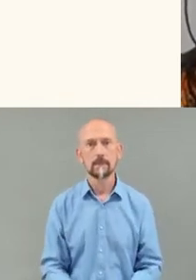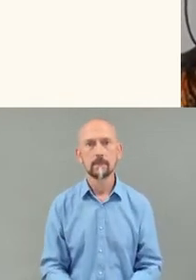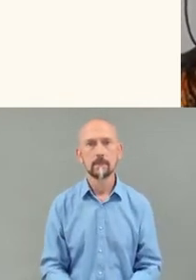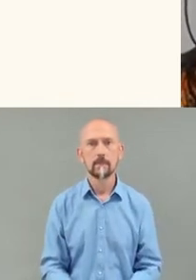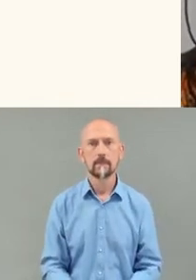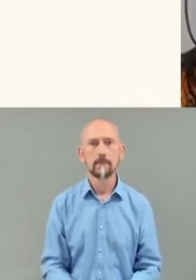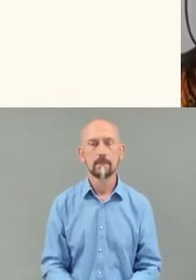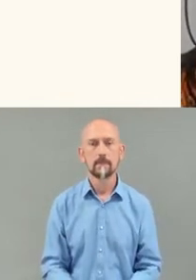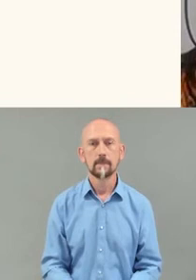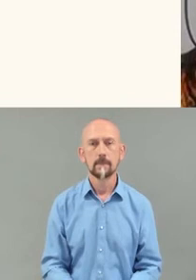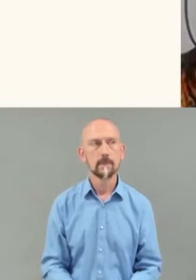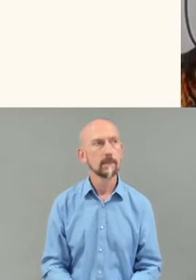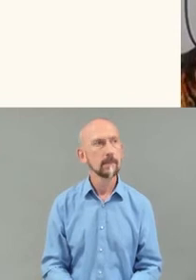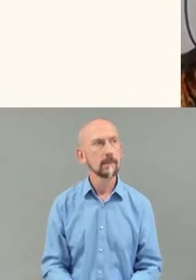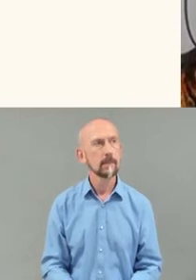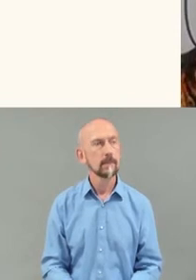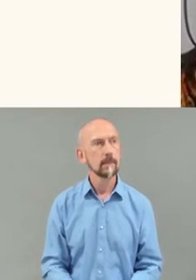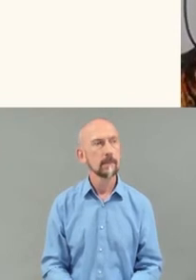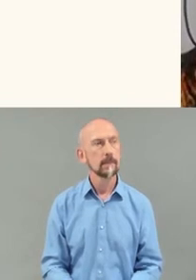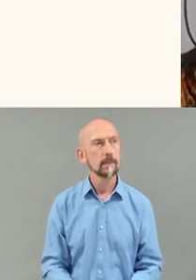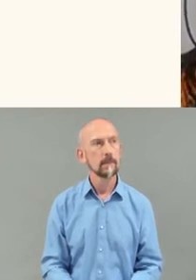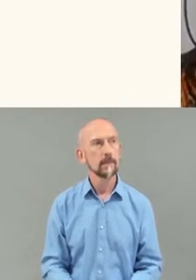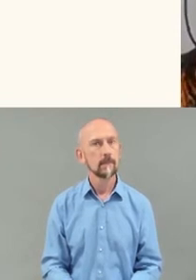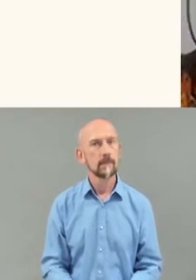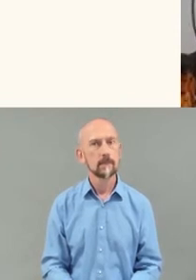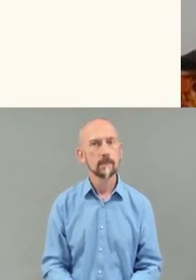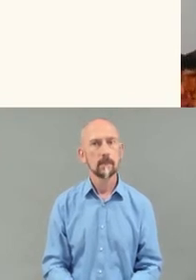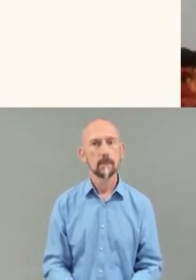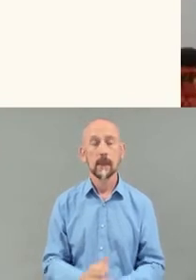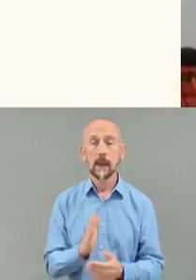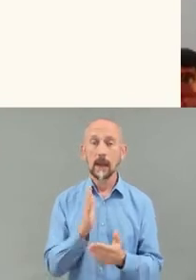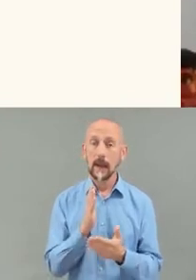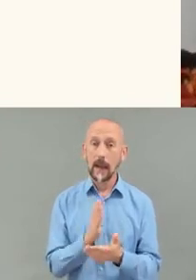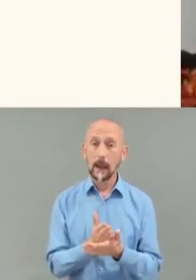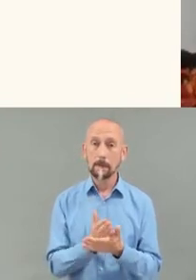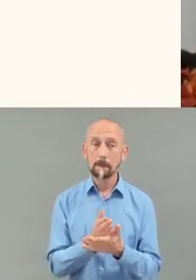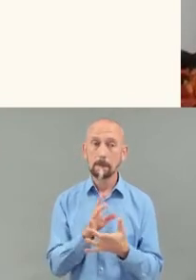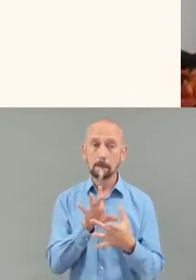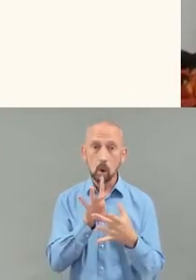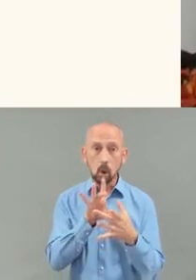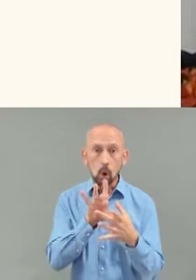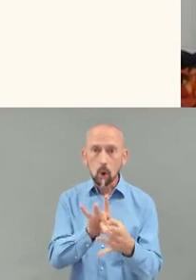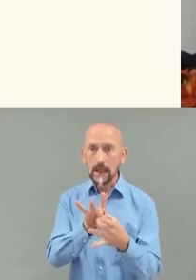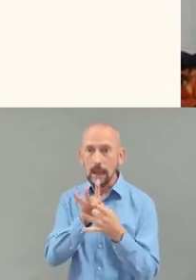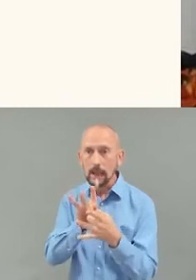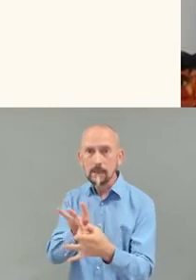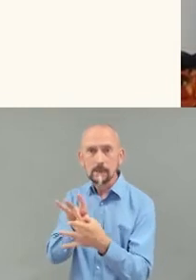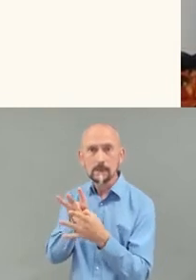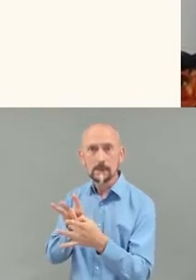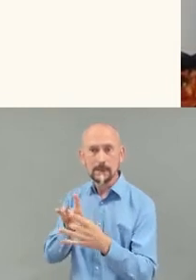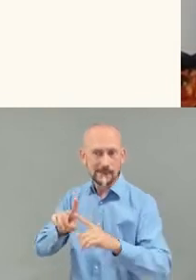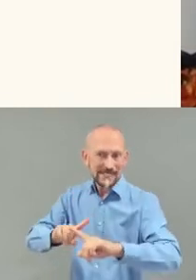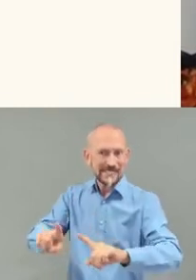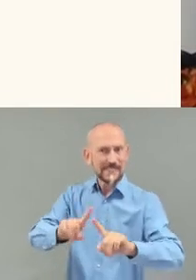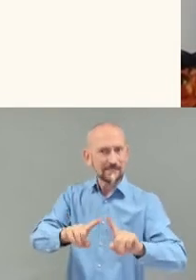We have cherished, in all honesty, connecting with many people from diverse backgrounds